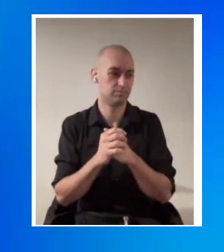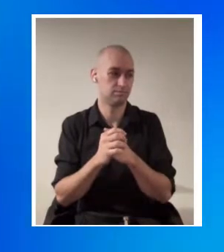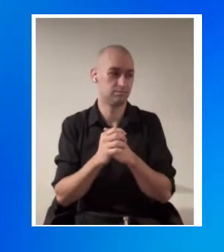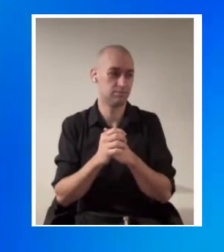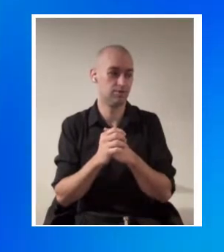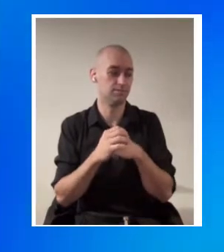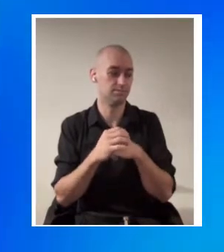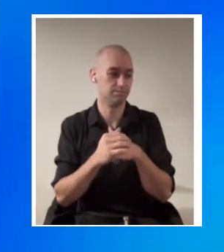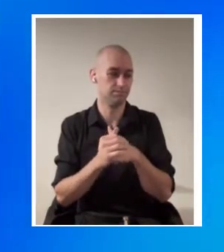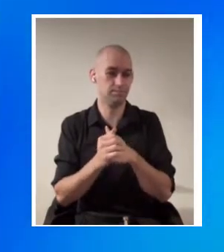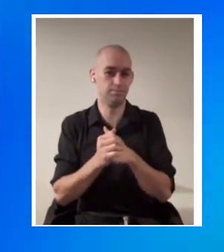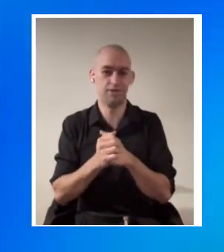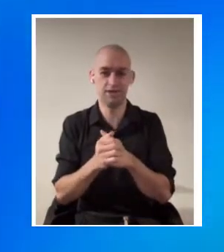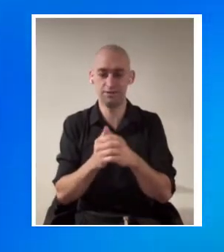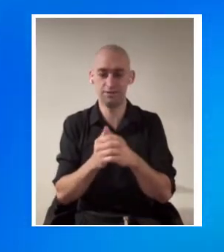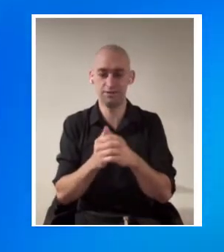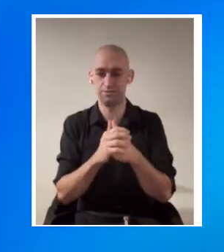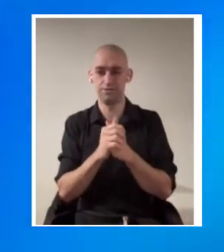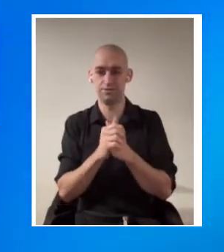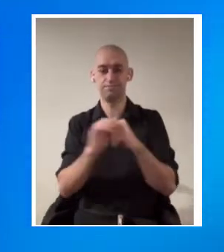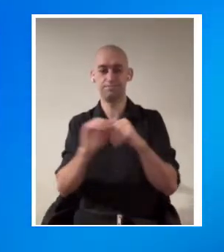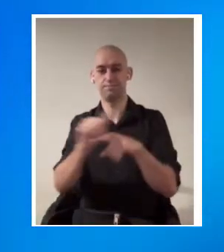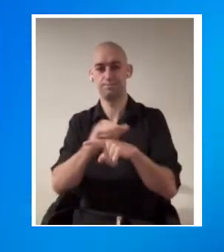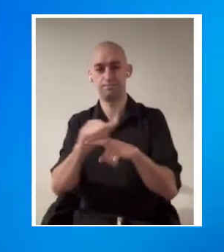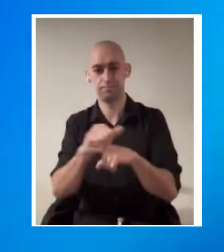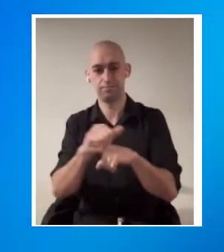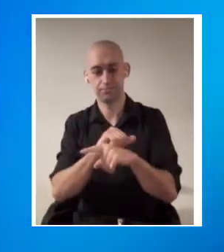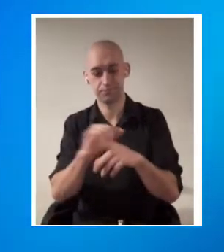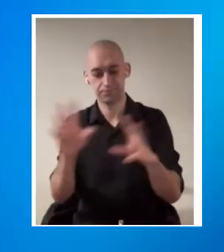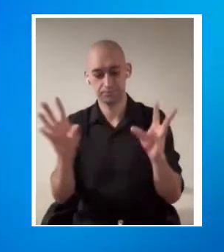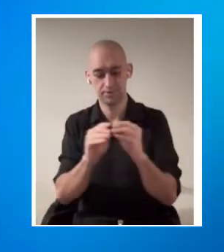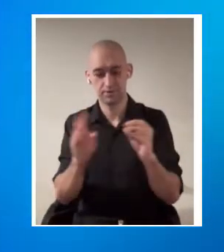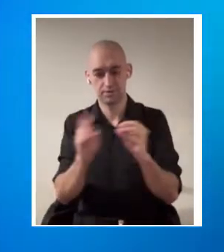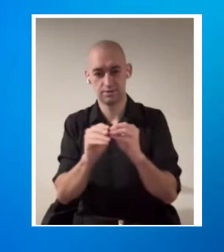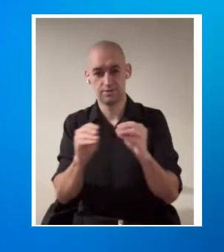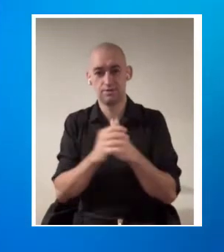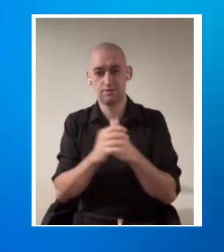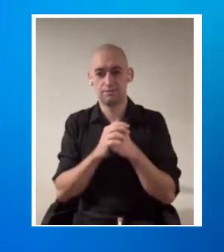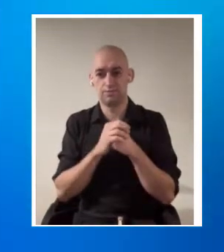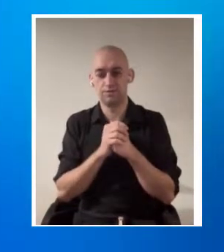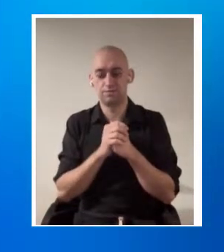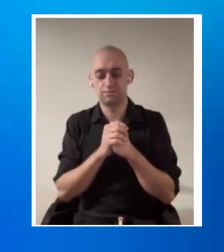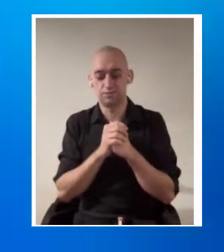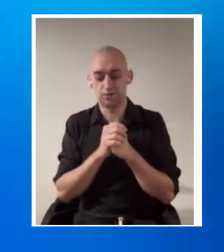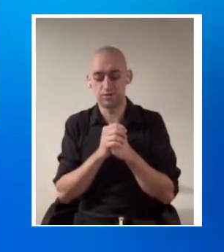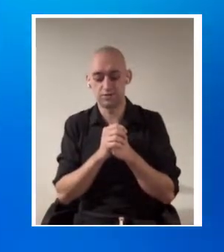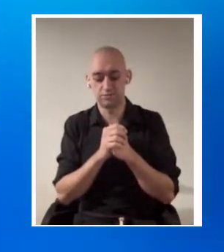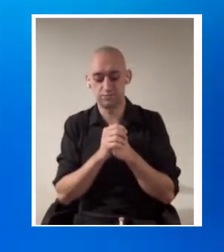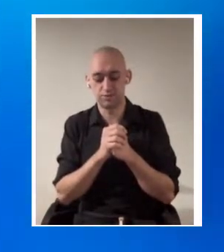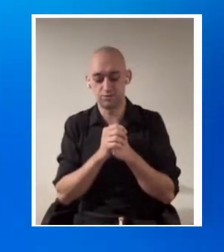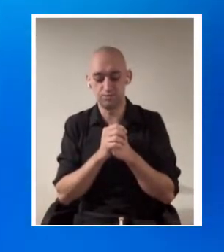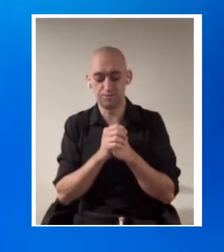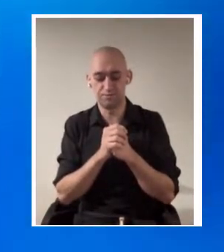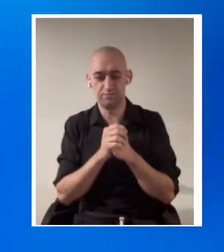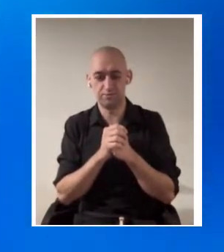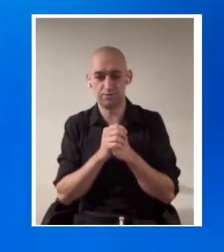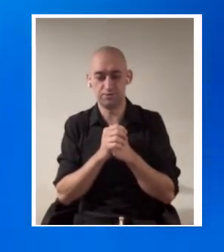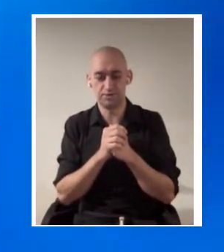Yep, we should be able to do that. Great. That's it on my end. Anything else, Candace, your